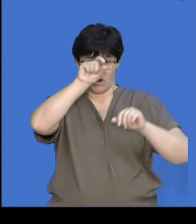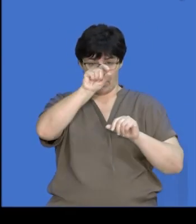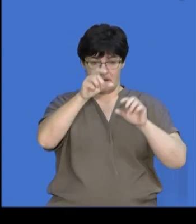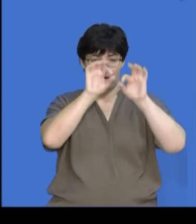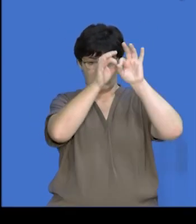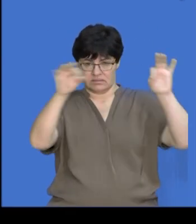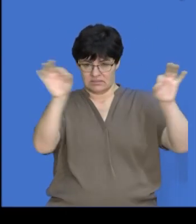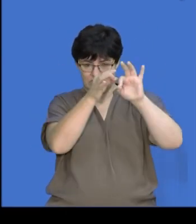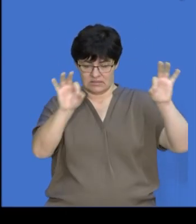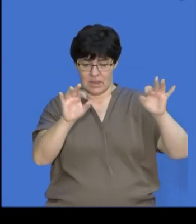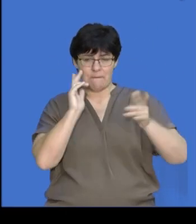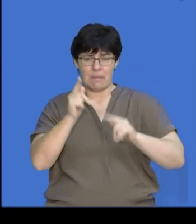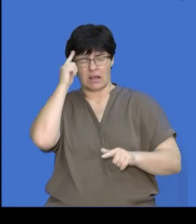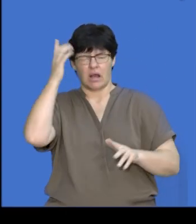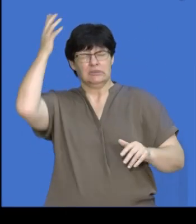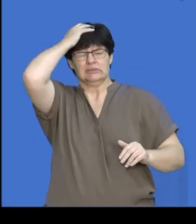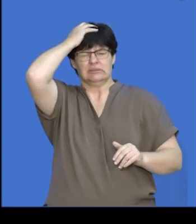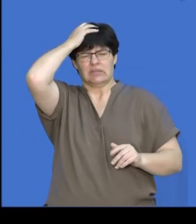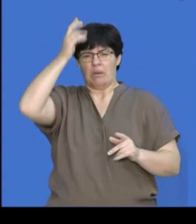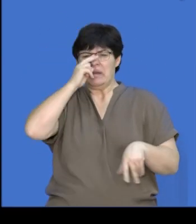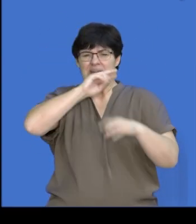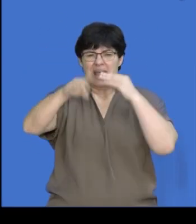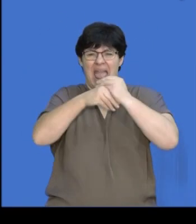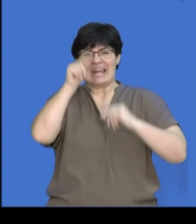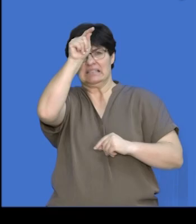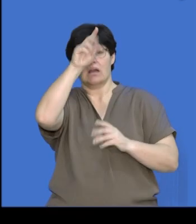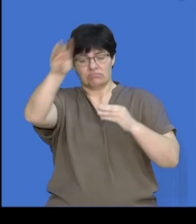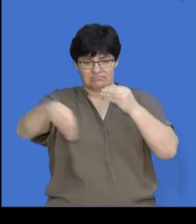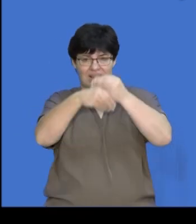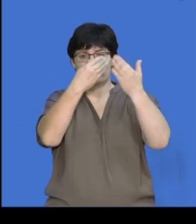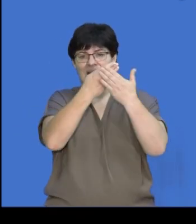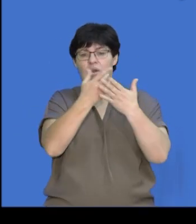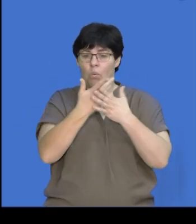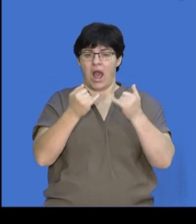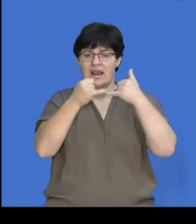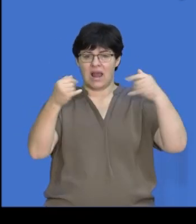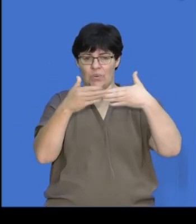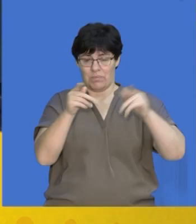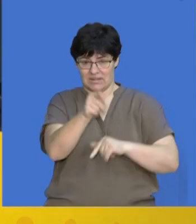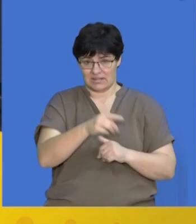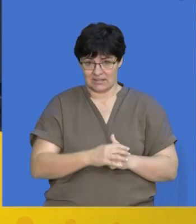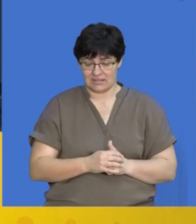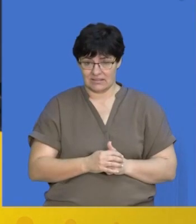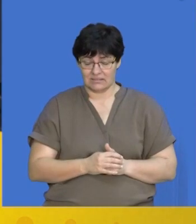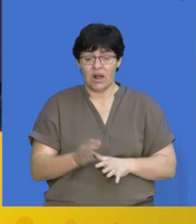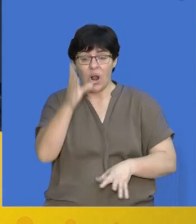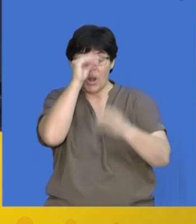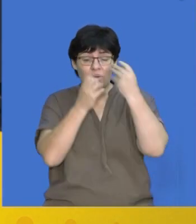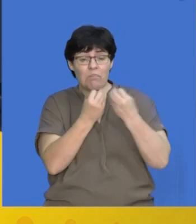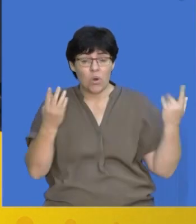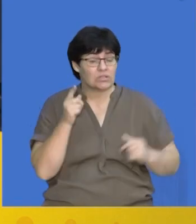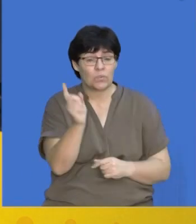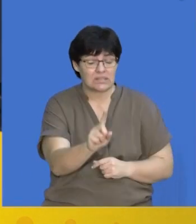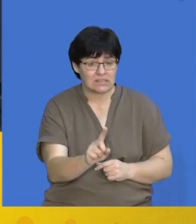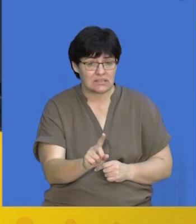facts you are writing, you can always add more points. What is an experience through most learners is the